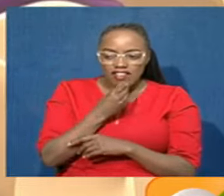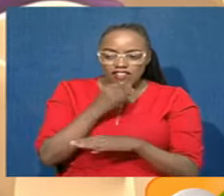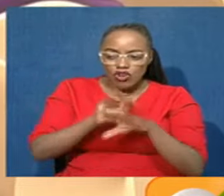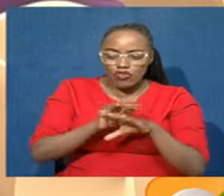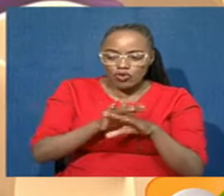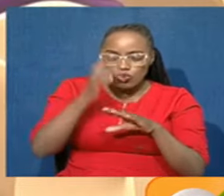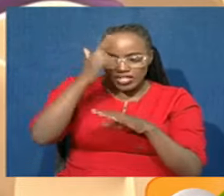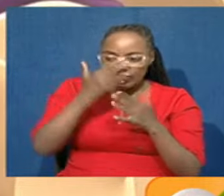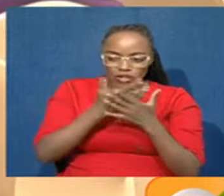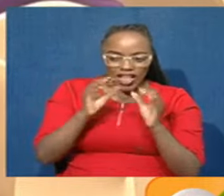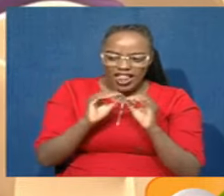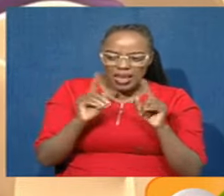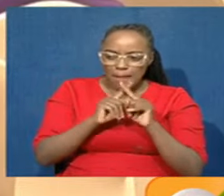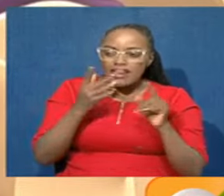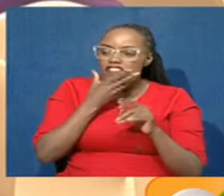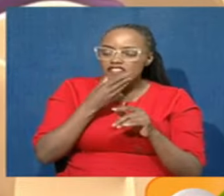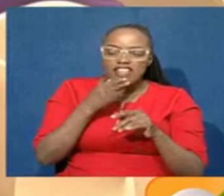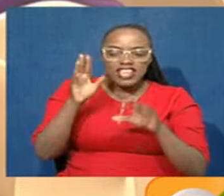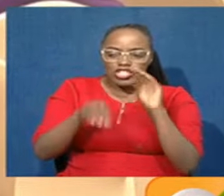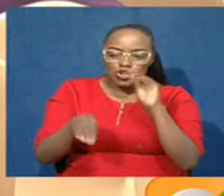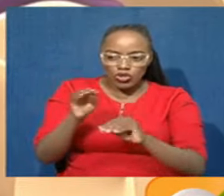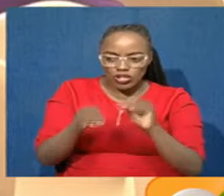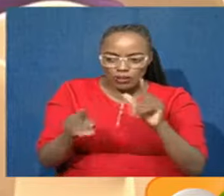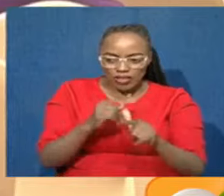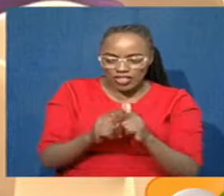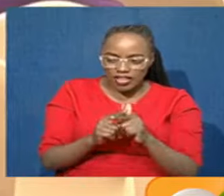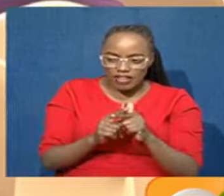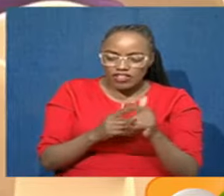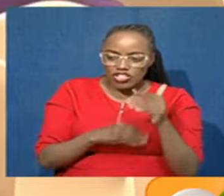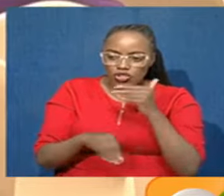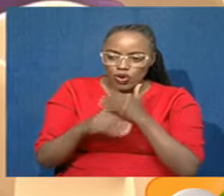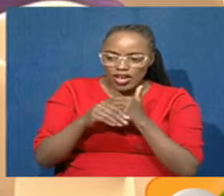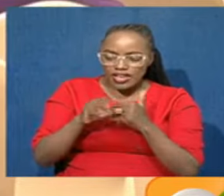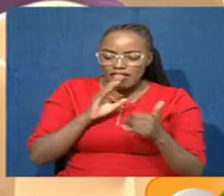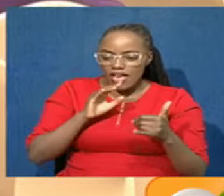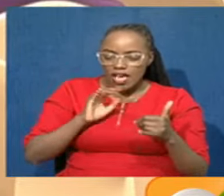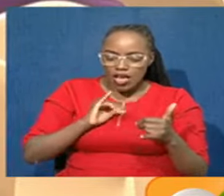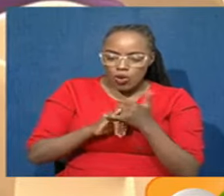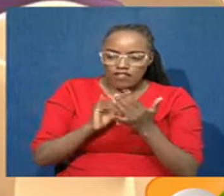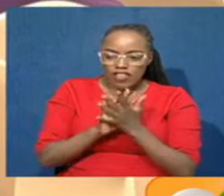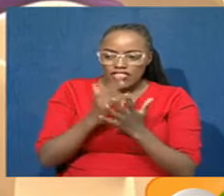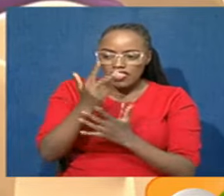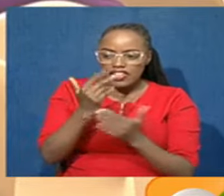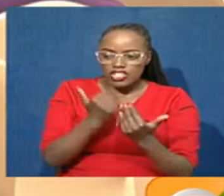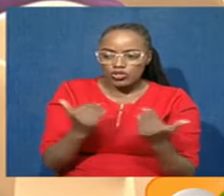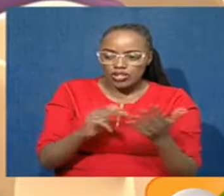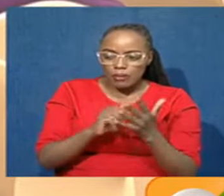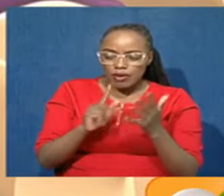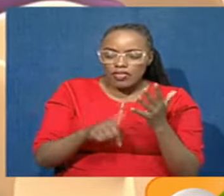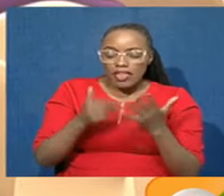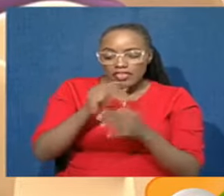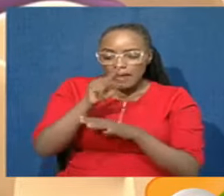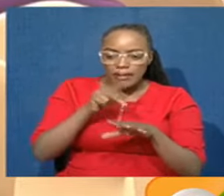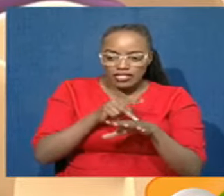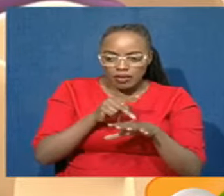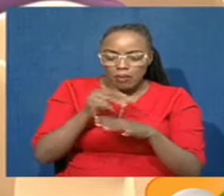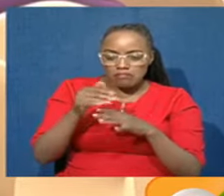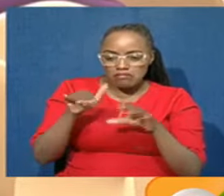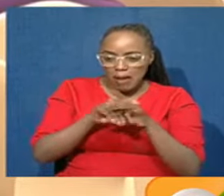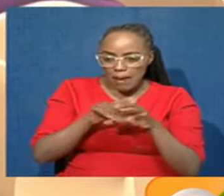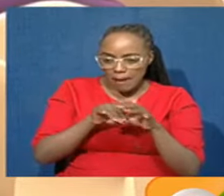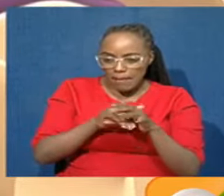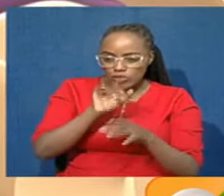really, but the father is contributing, then adds the spouse and the 3 children. Mm-hmm. So the principal member is one